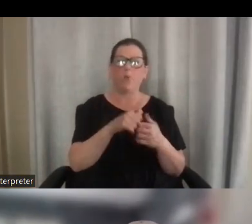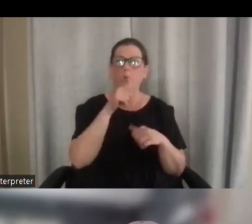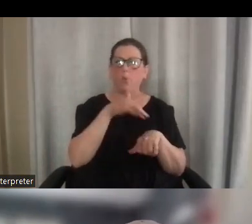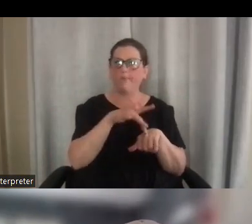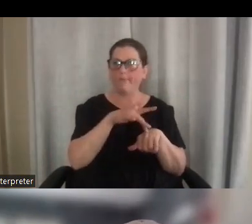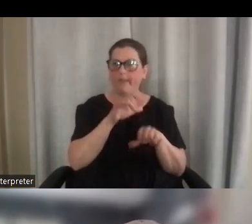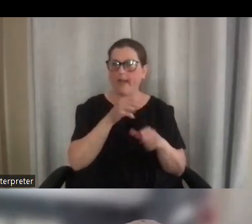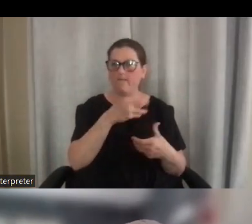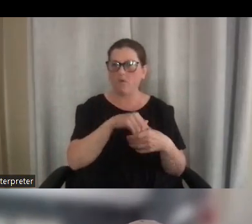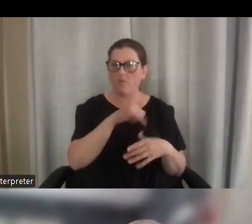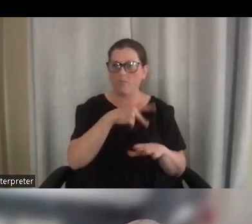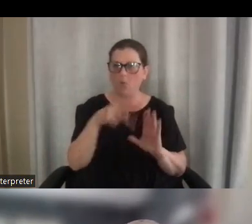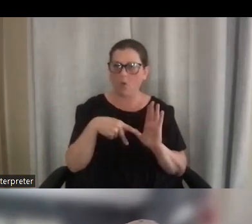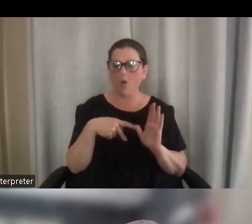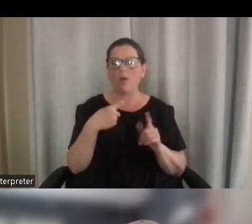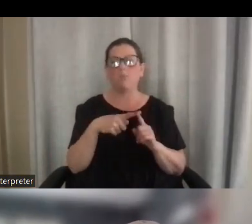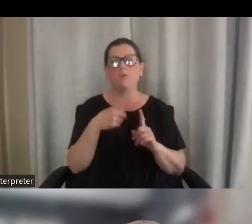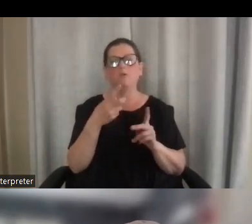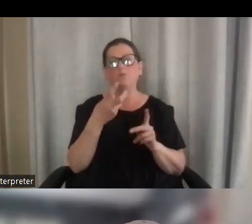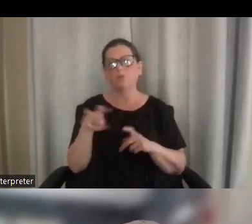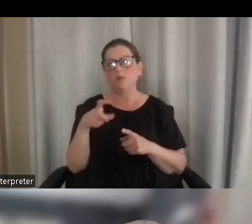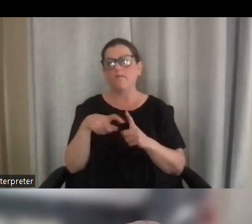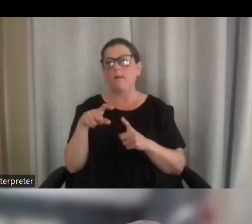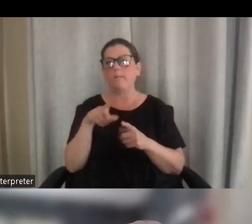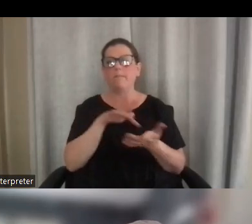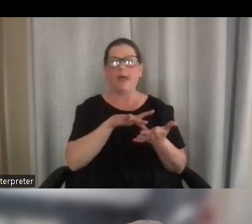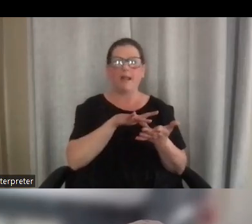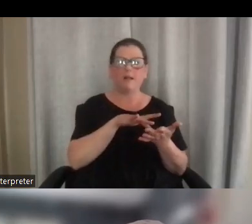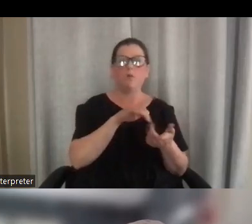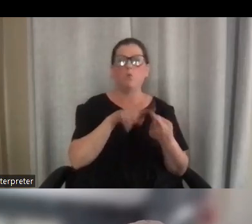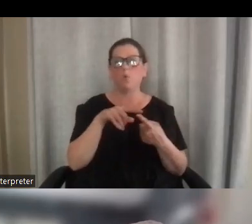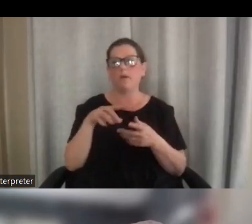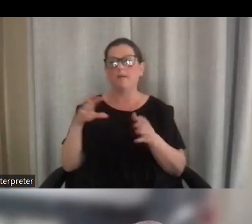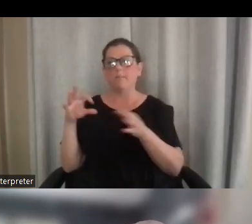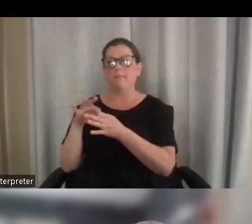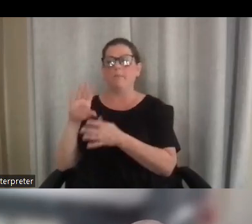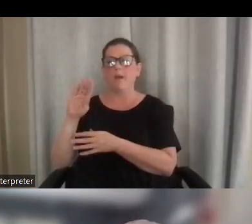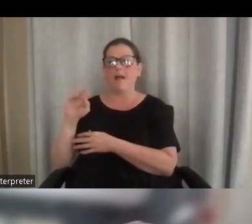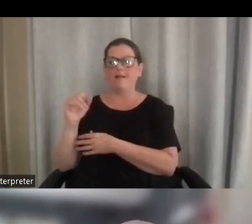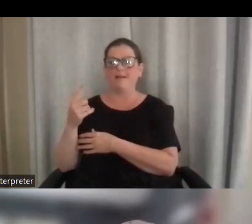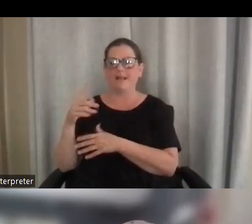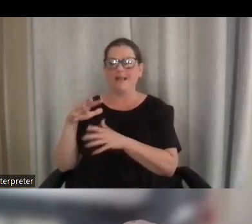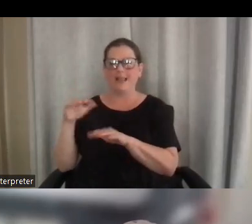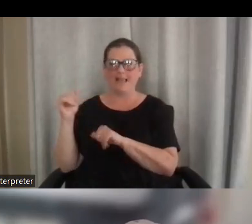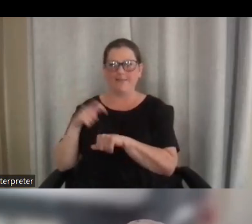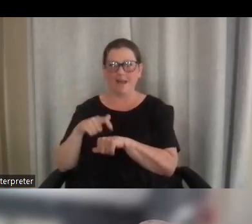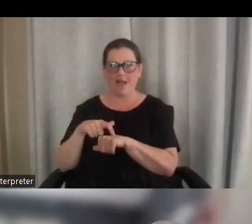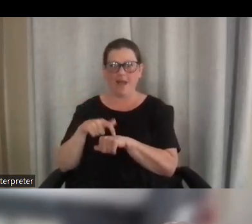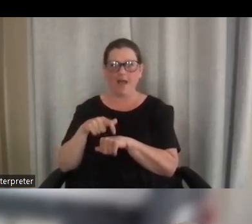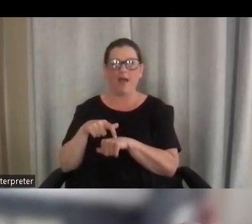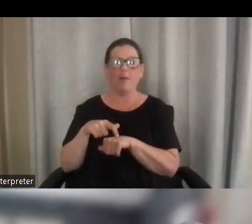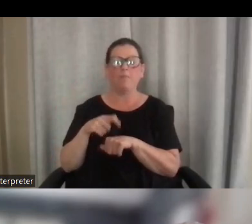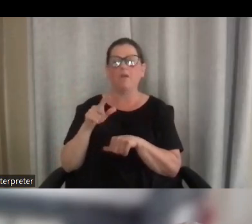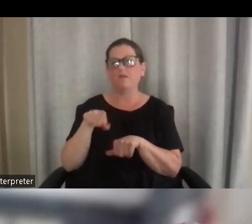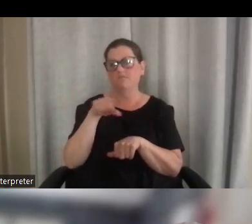leave and transitioning from medical to bonding leave. And I can go into that in a minute. And again, this was also available in the 5 languages that